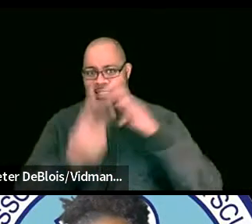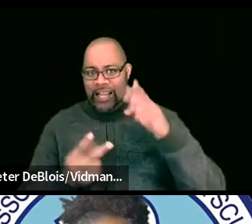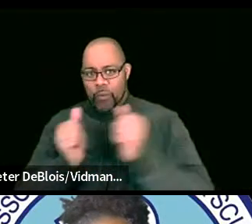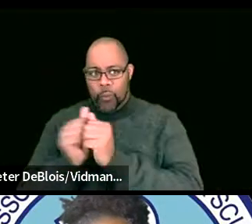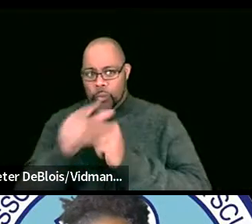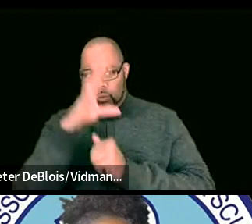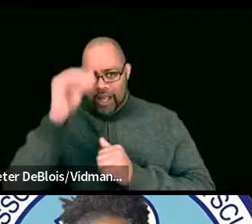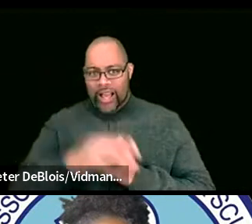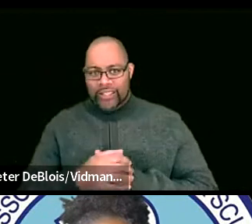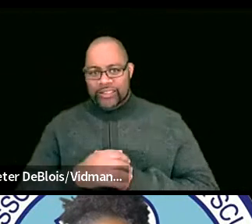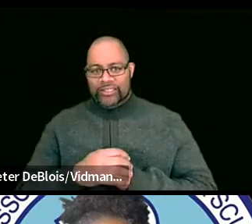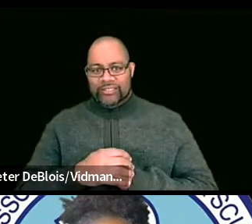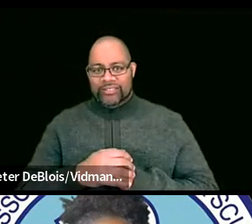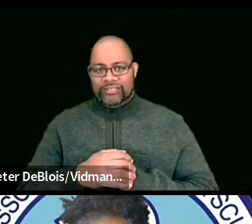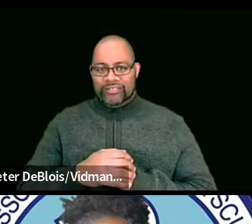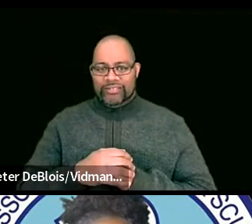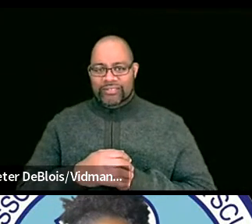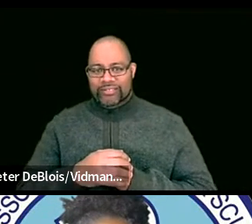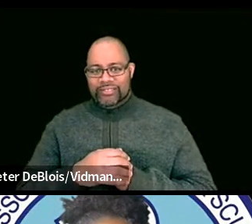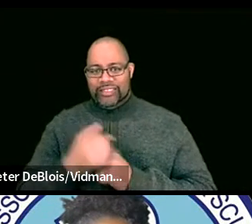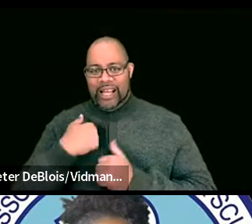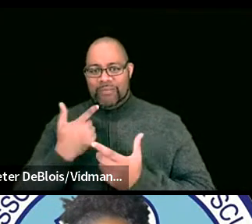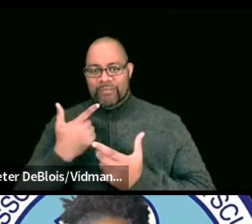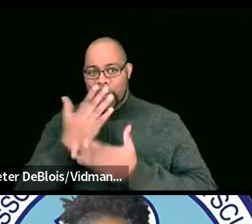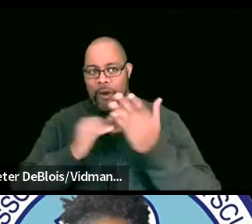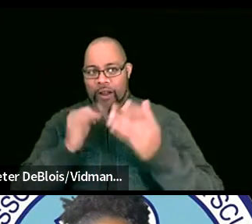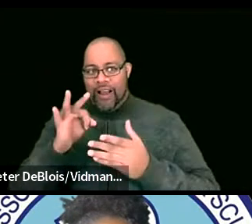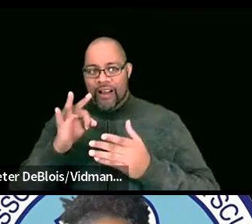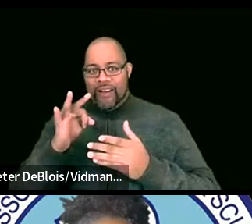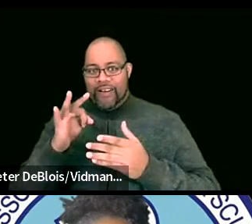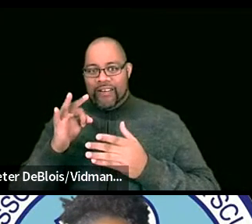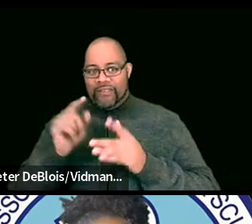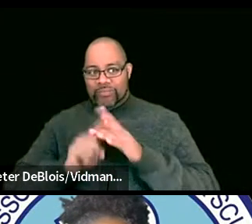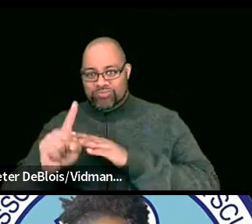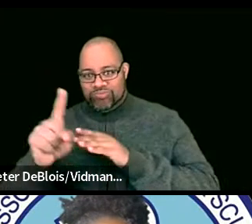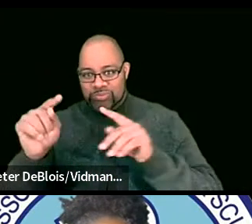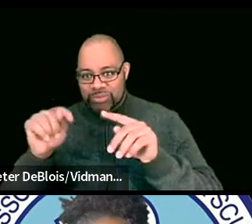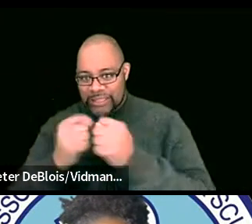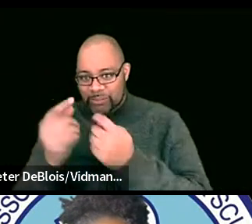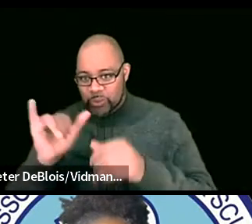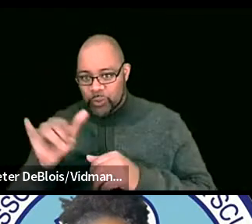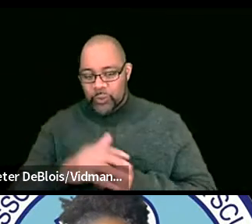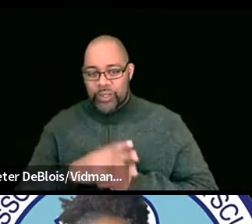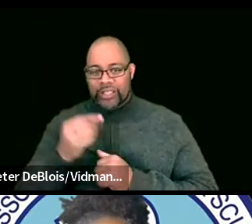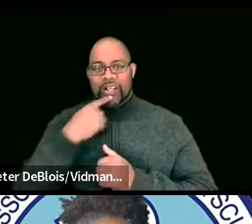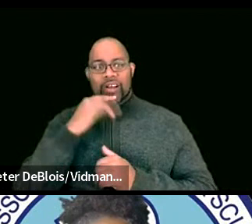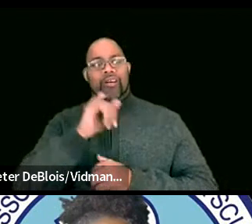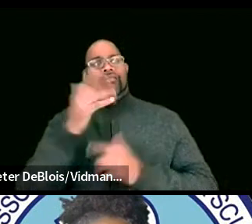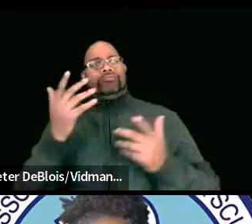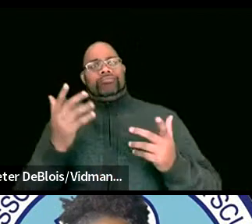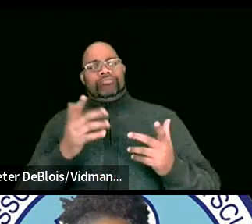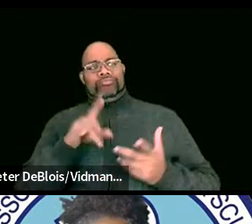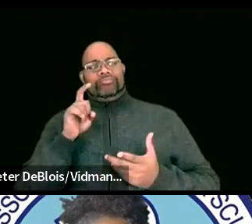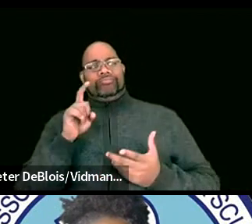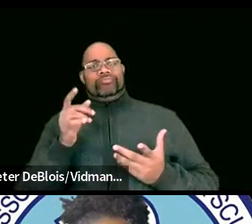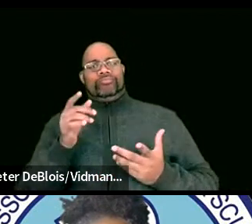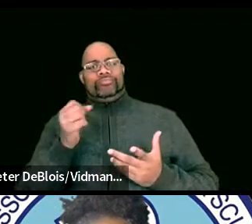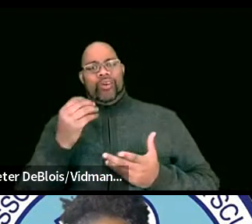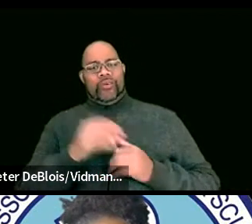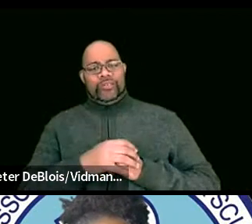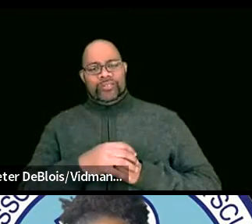with you guys. Like I'm, part of the excursion as well. And they're like, oh,